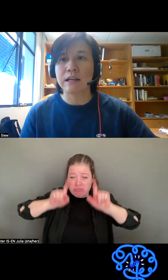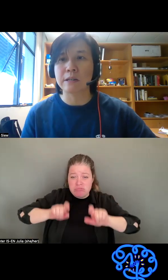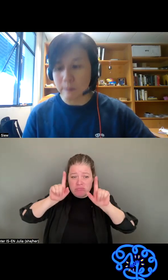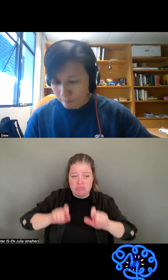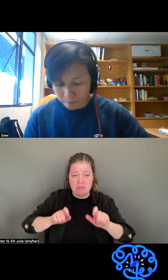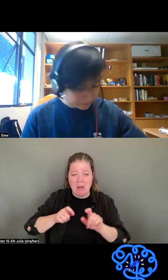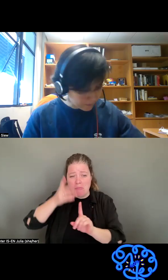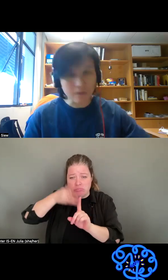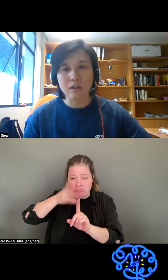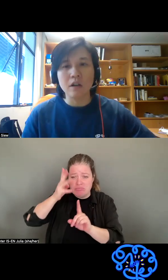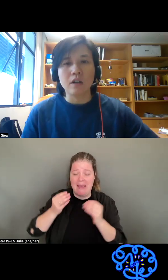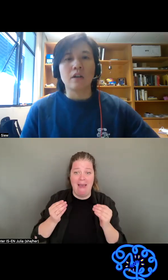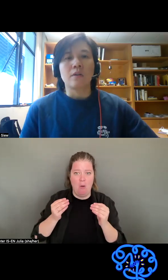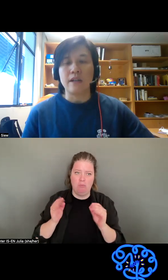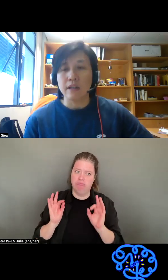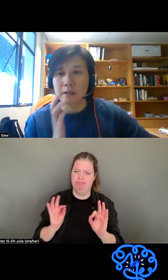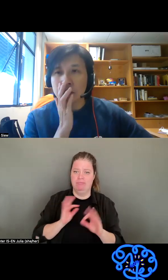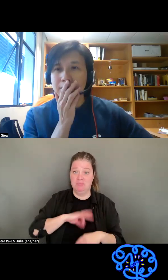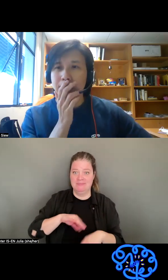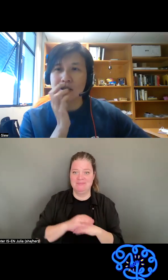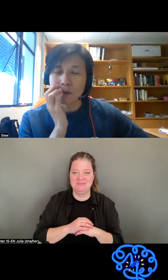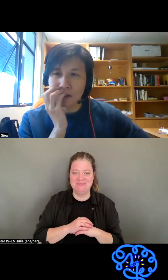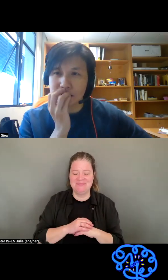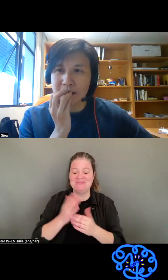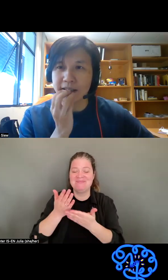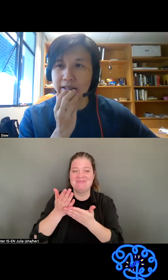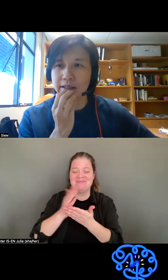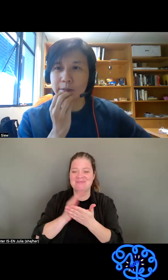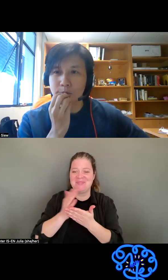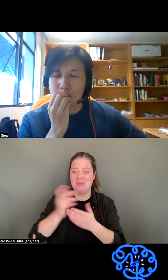of the lexicon. Okay, so this part here,